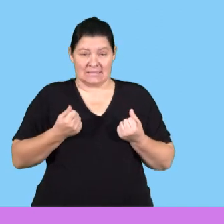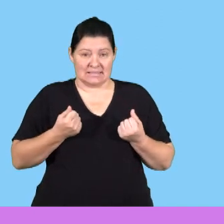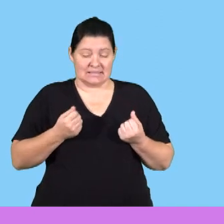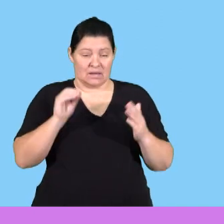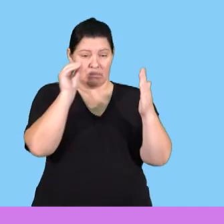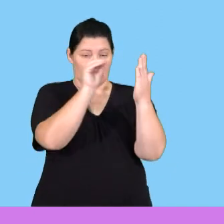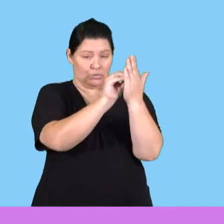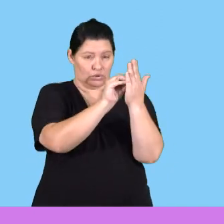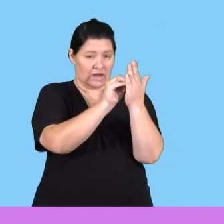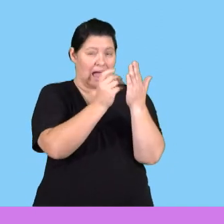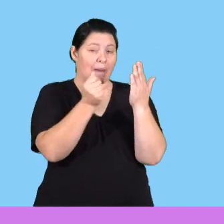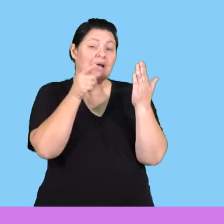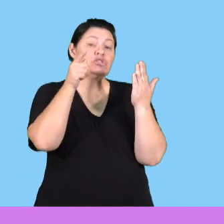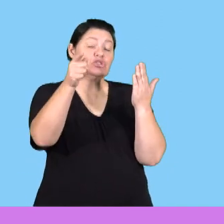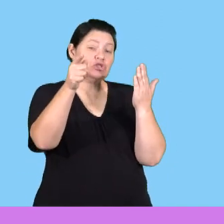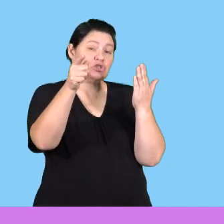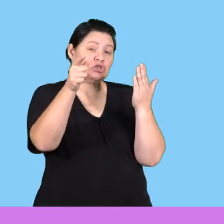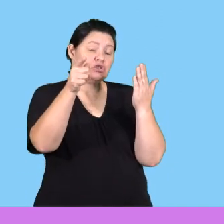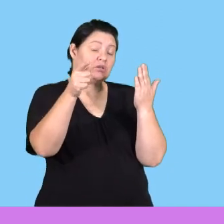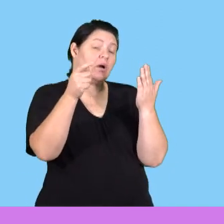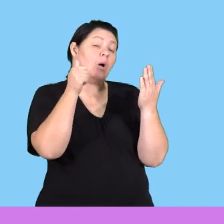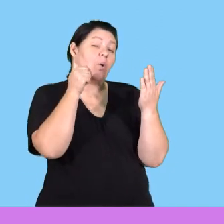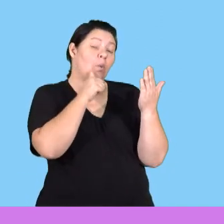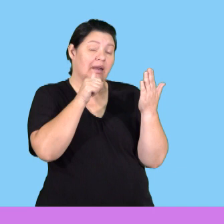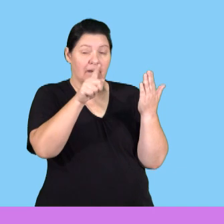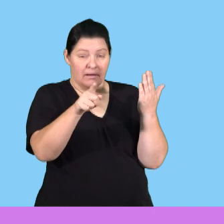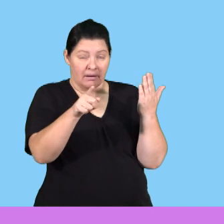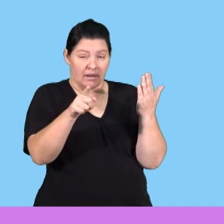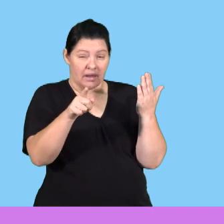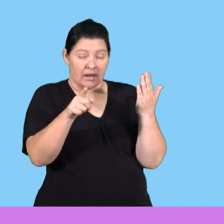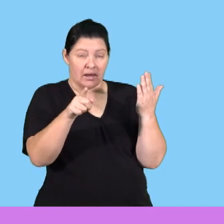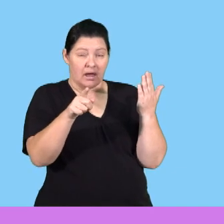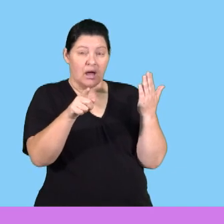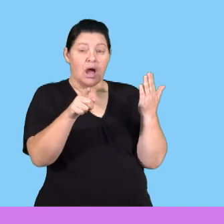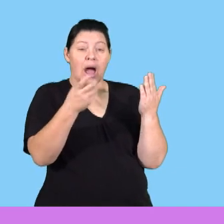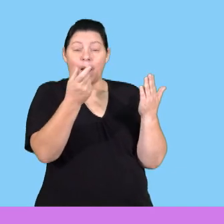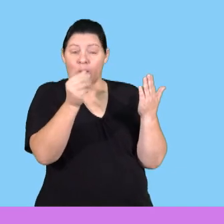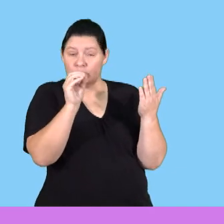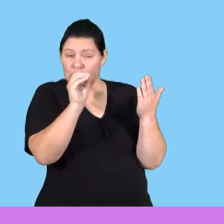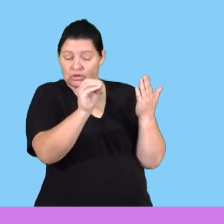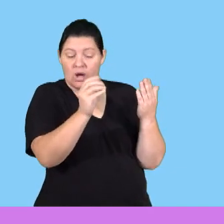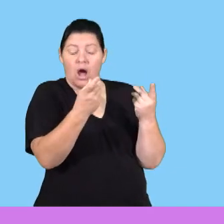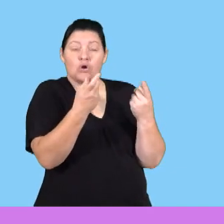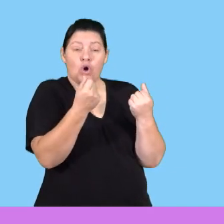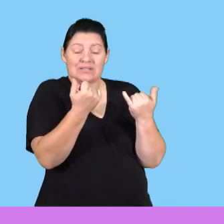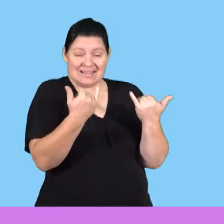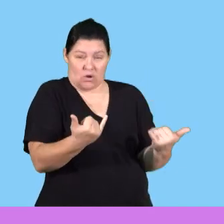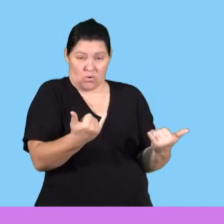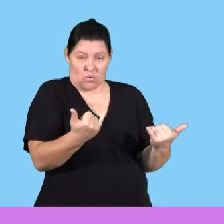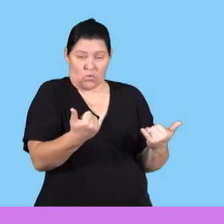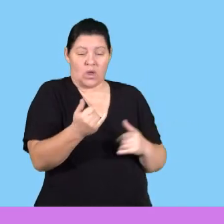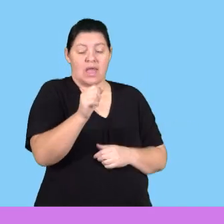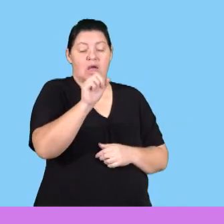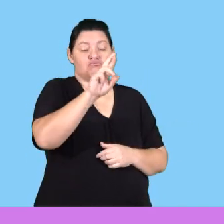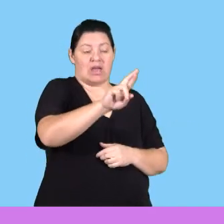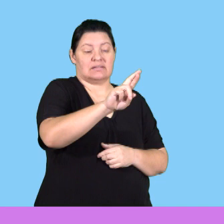the price which is on the advert. Remember, when we calculate the amount, we are taking the cost